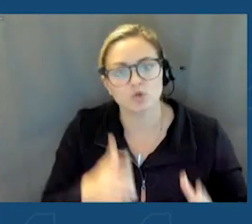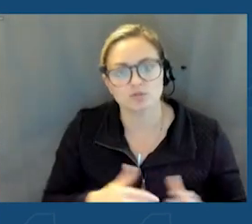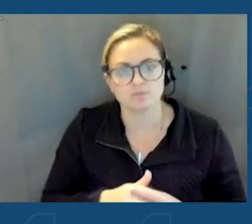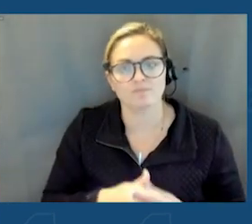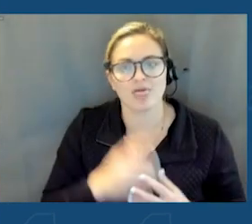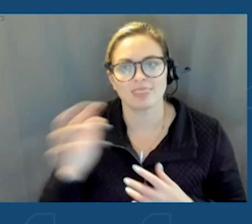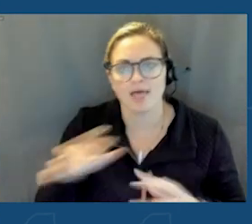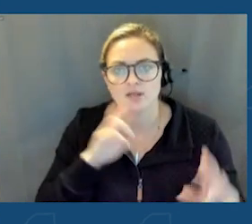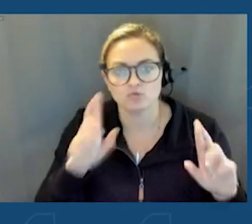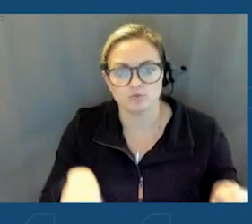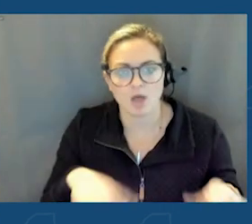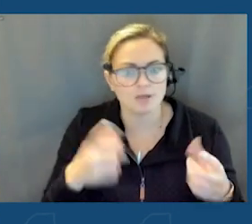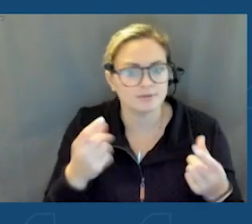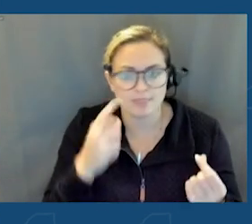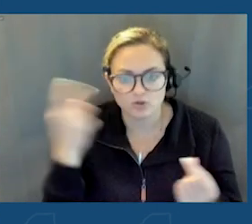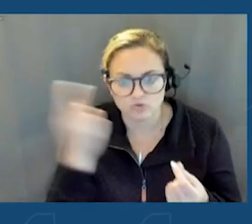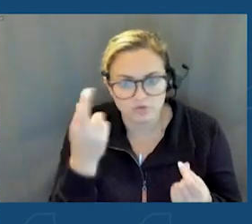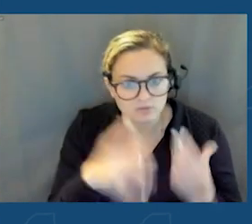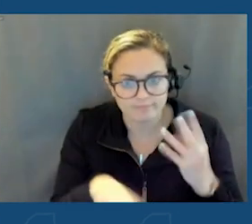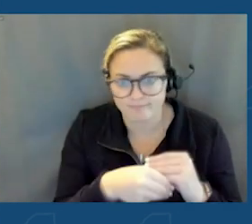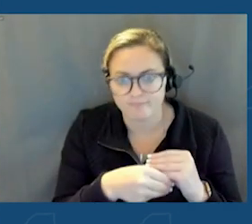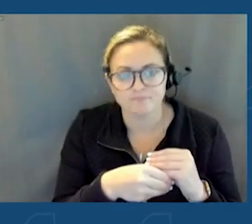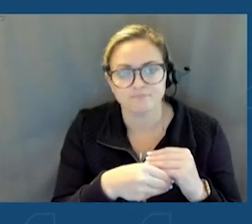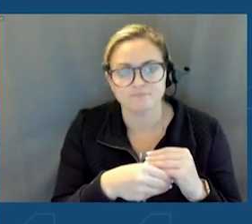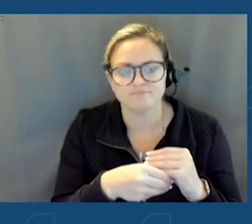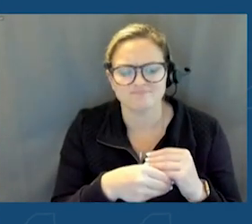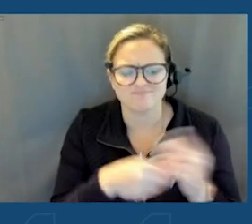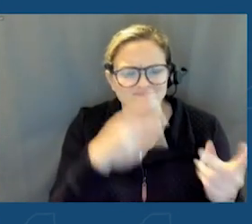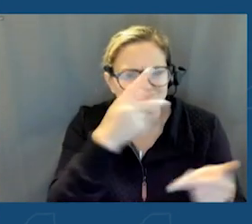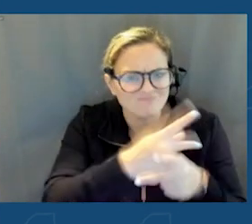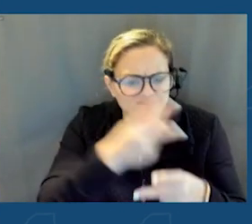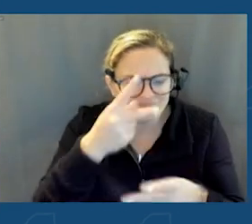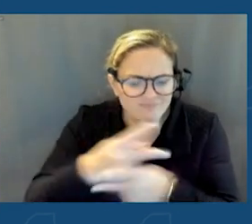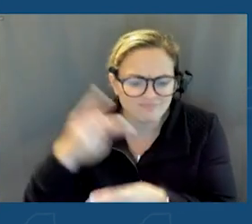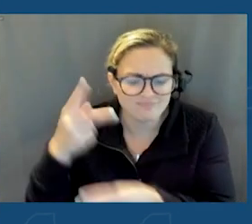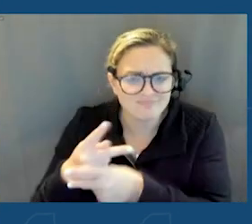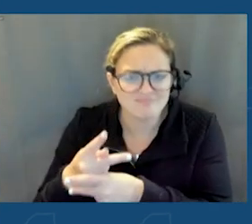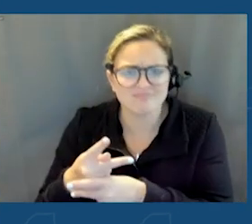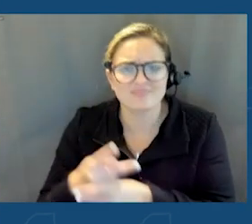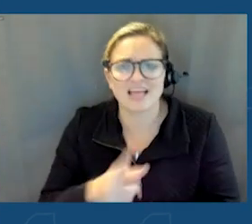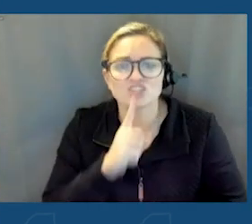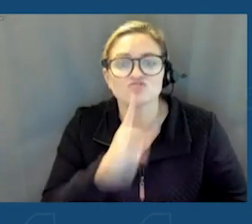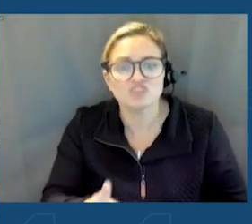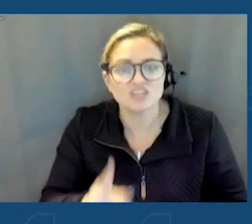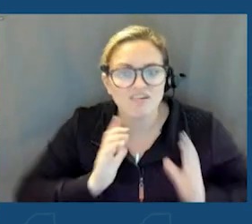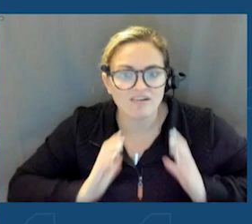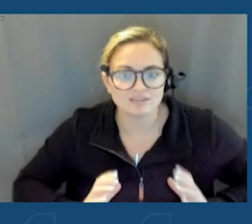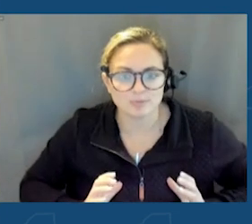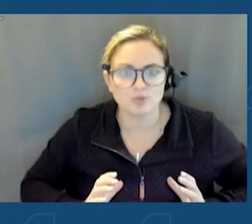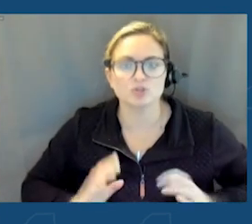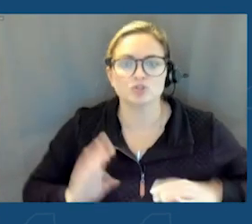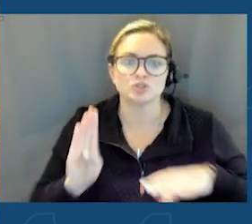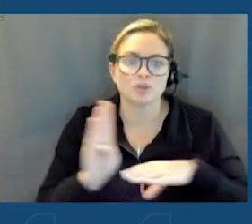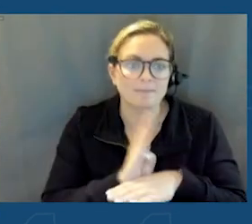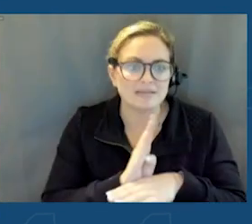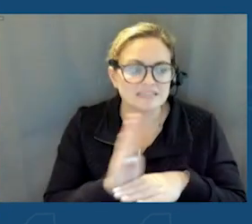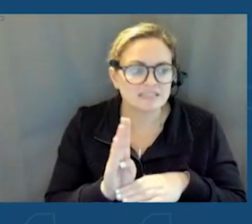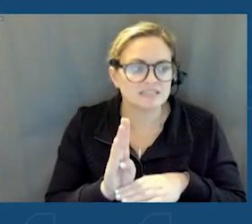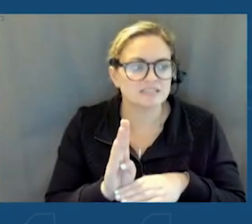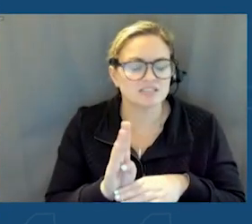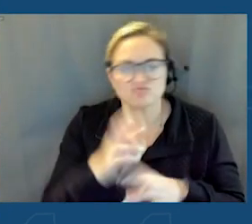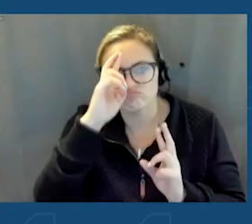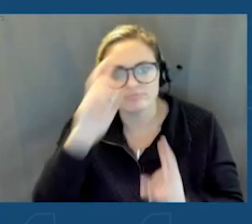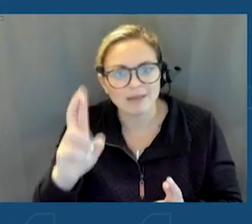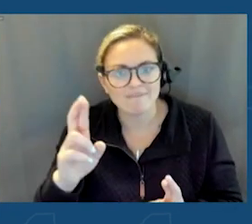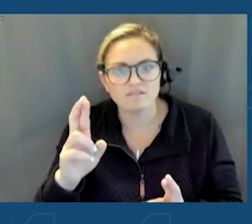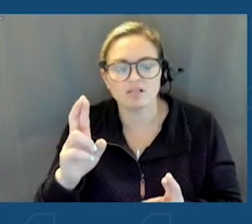to, treating our residents, our citizens as real customers. A business is respectful